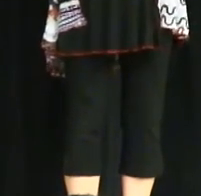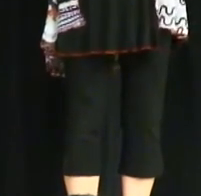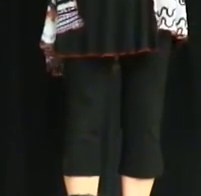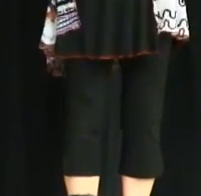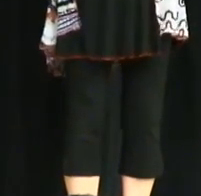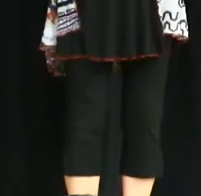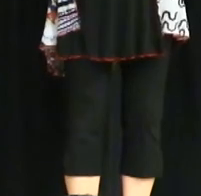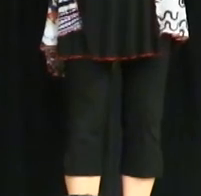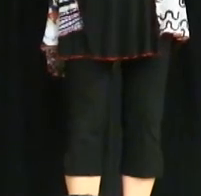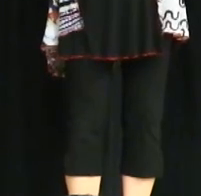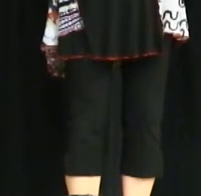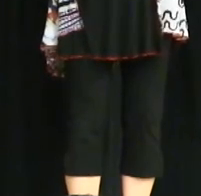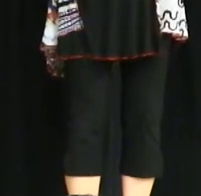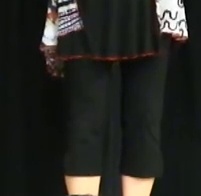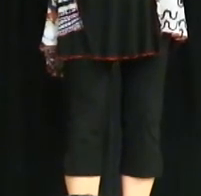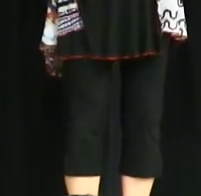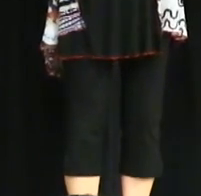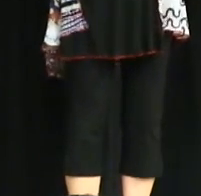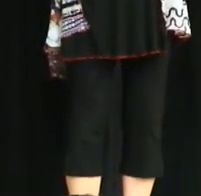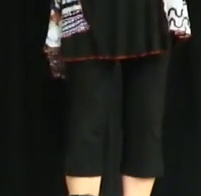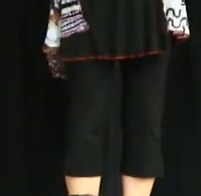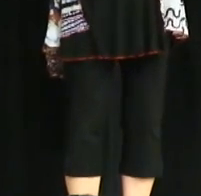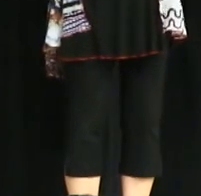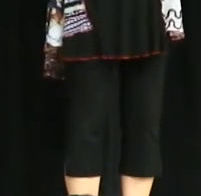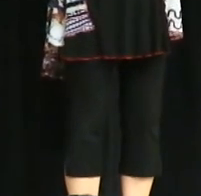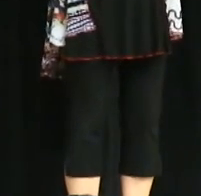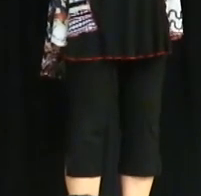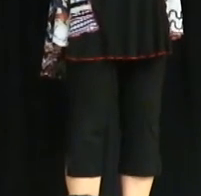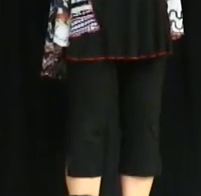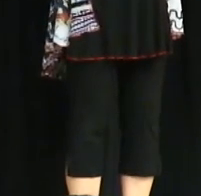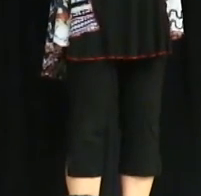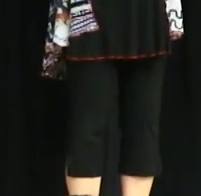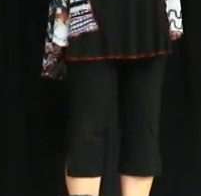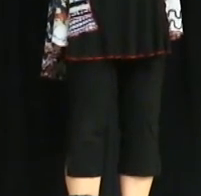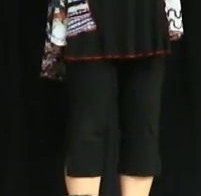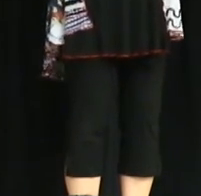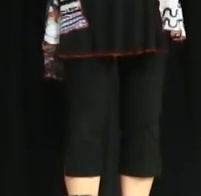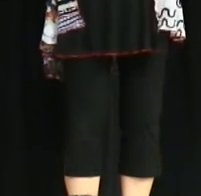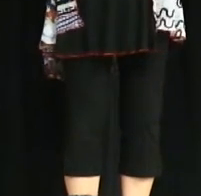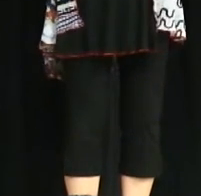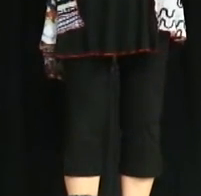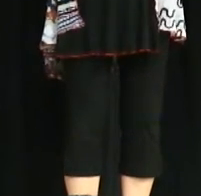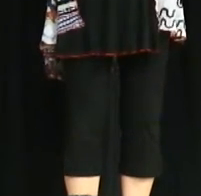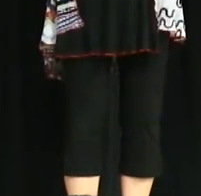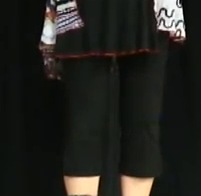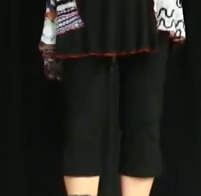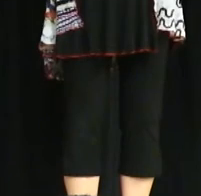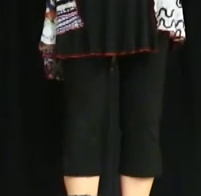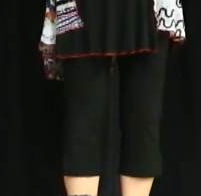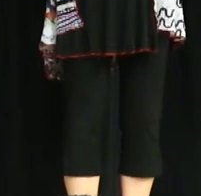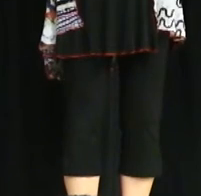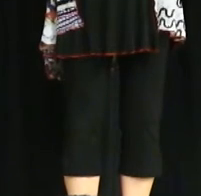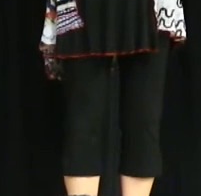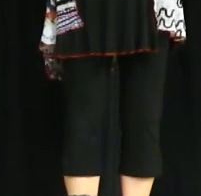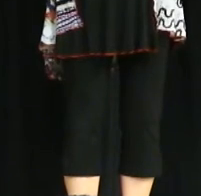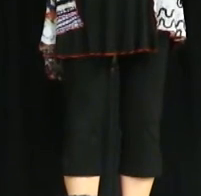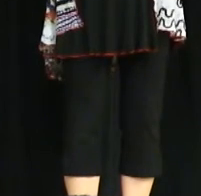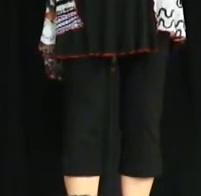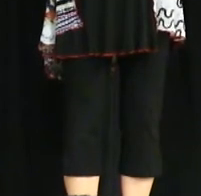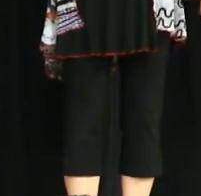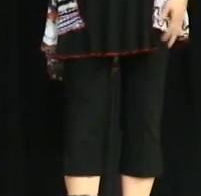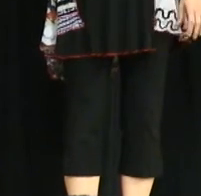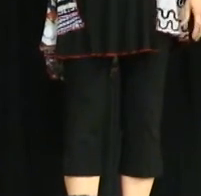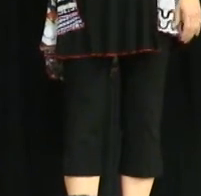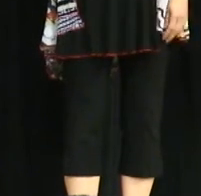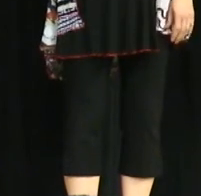be whatever it is they want to be. So I agree with what Jamie said, sit back. It's the end of the school year, it's a great time, great evening to be